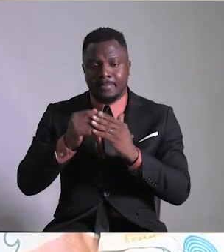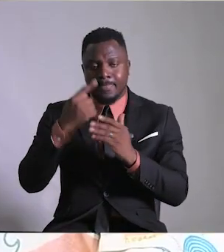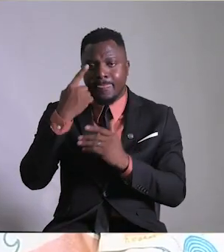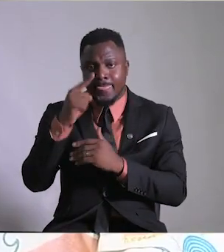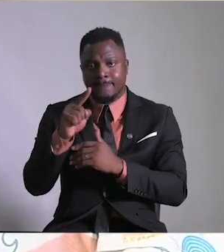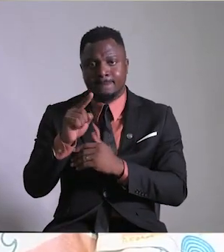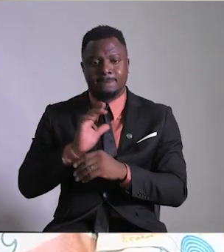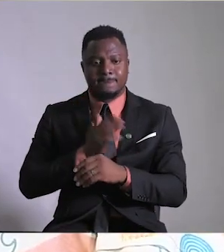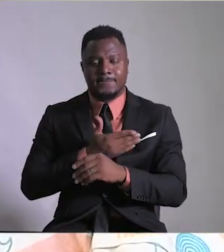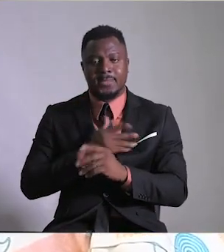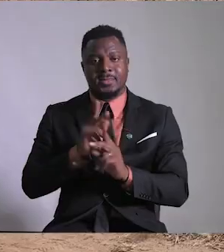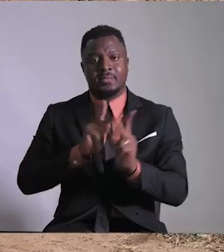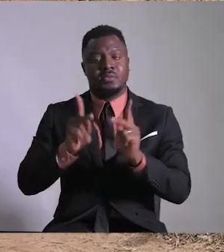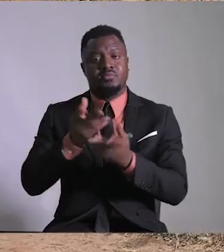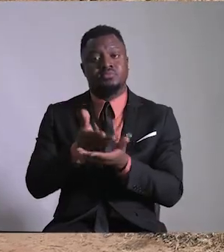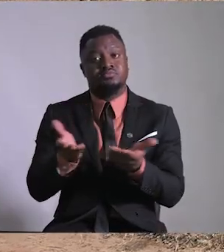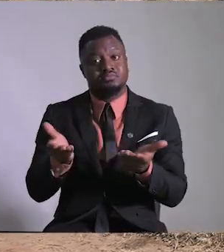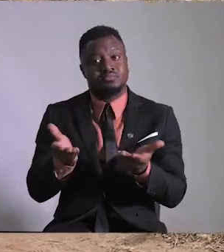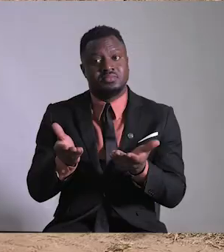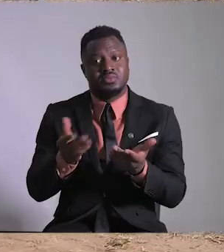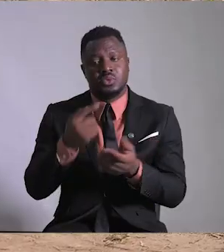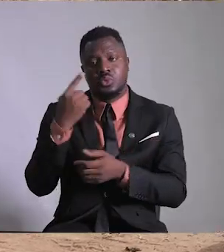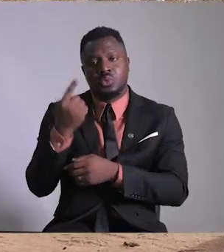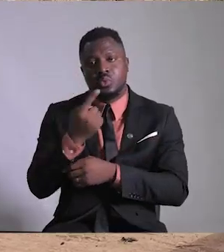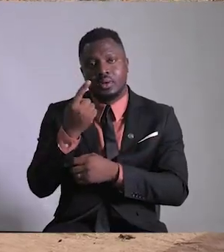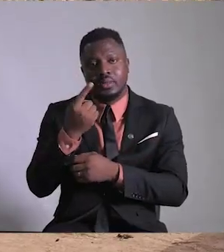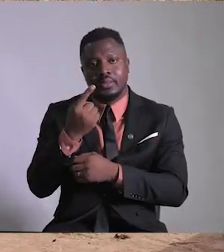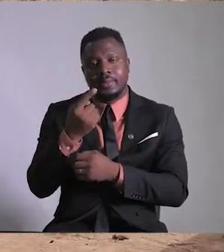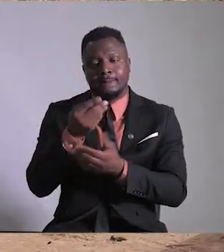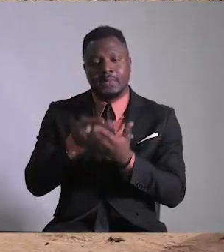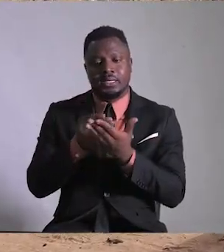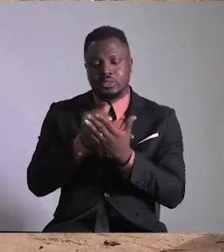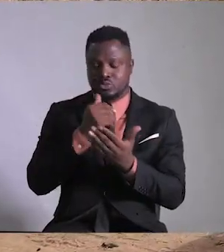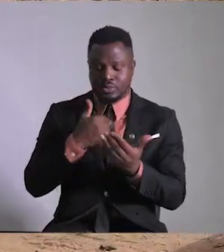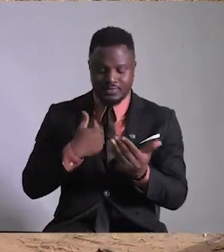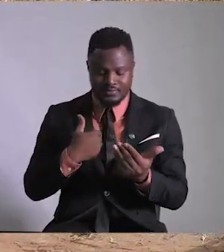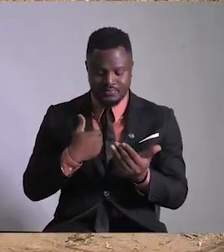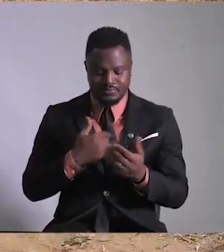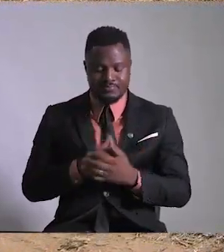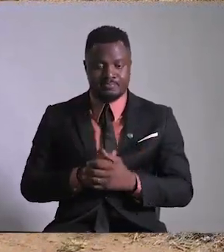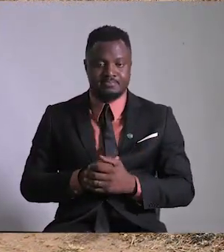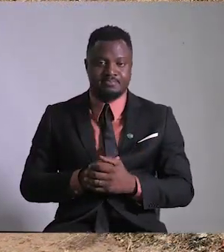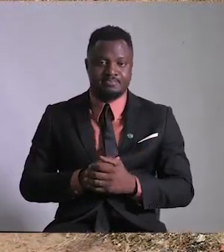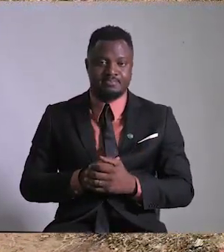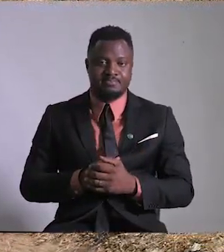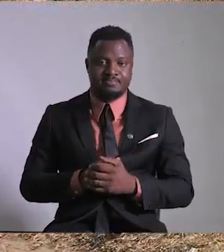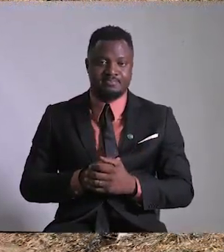for our government. Only the money we didn't have,